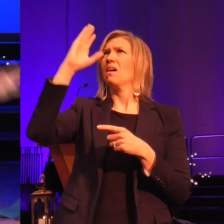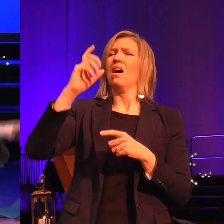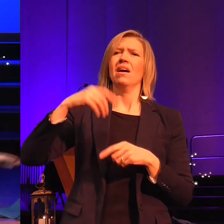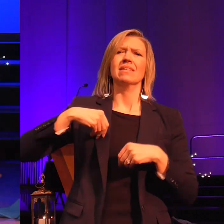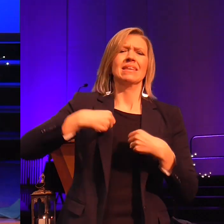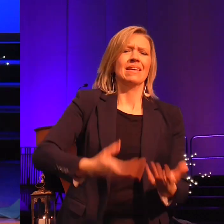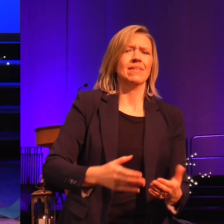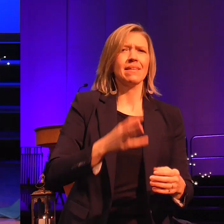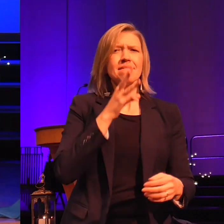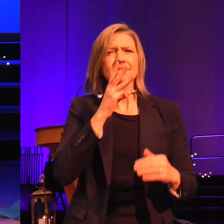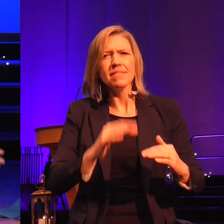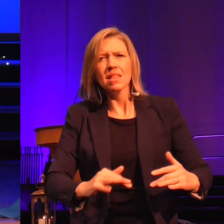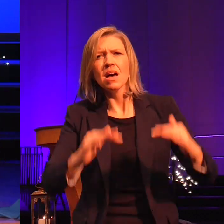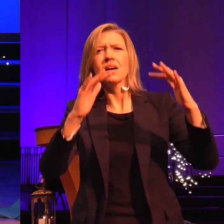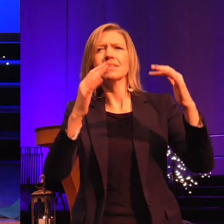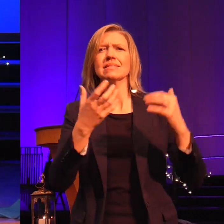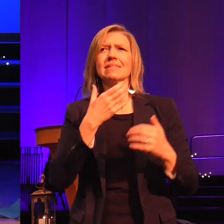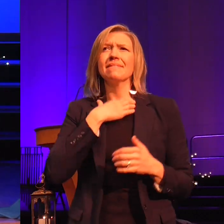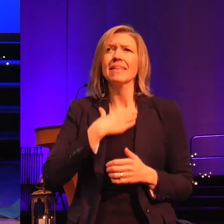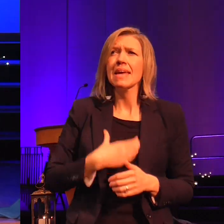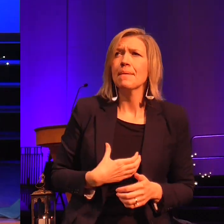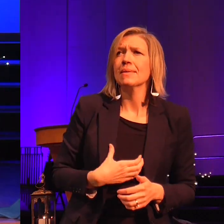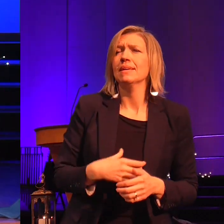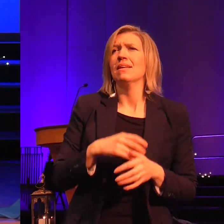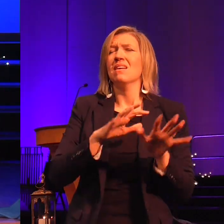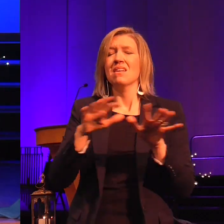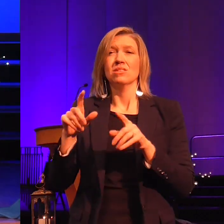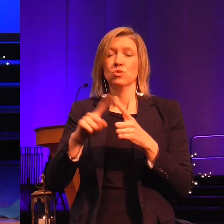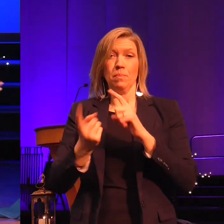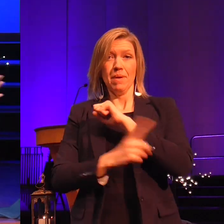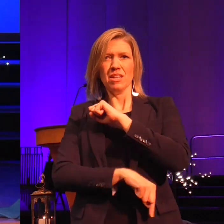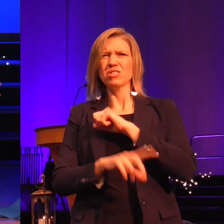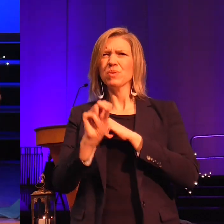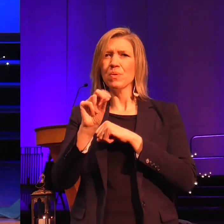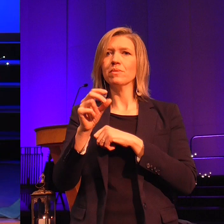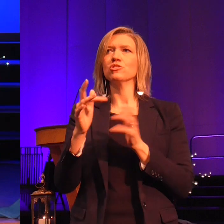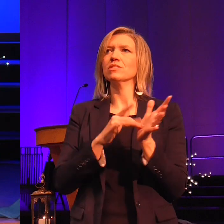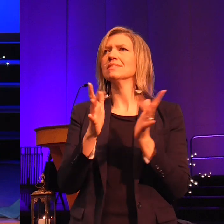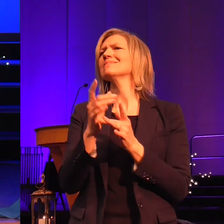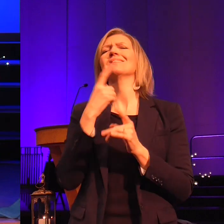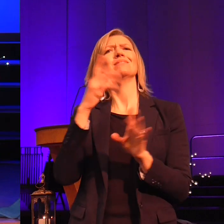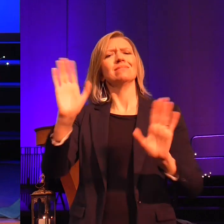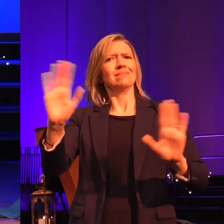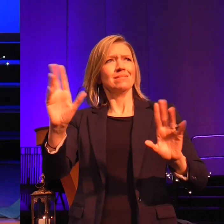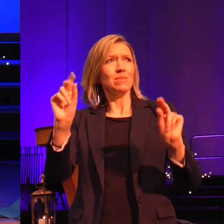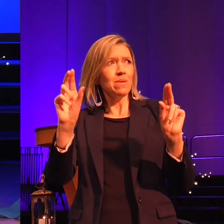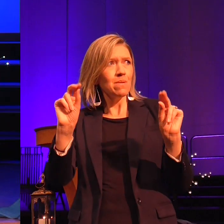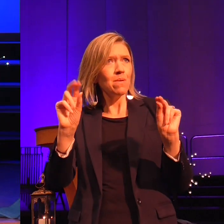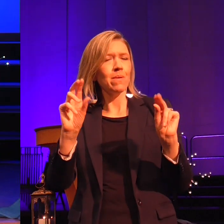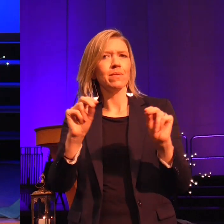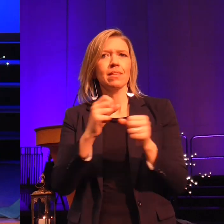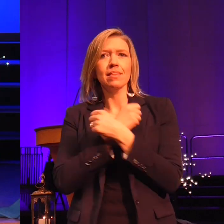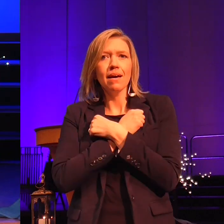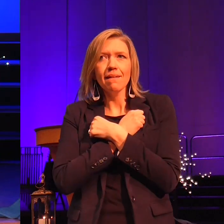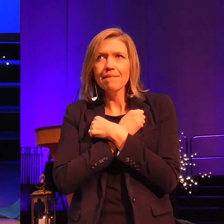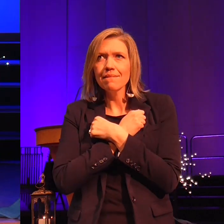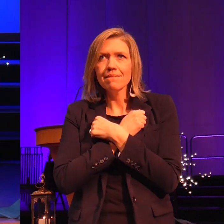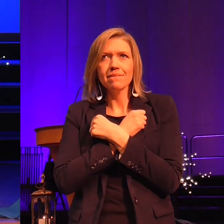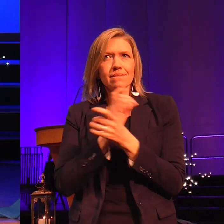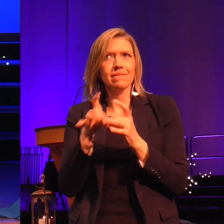and pestilence and all this to punish them. And instead Jesus said, no. It's a loving